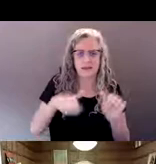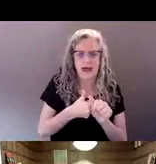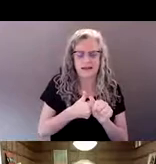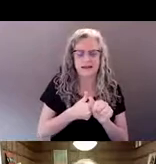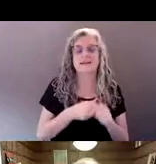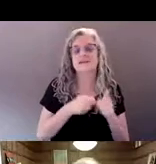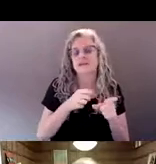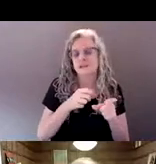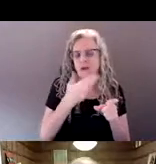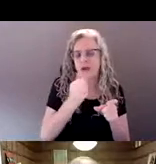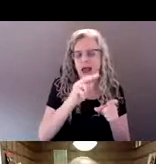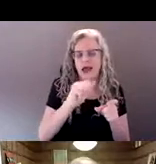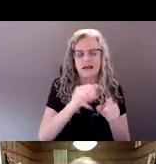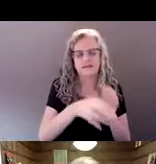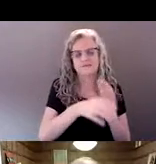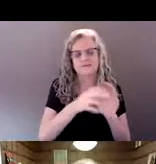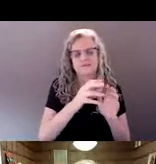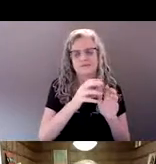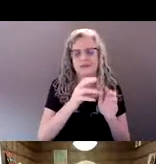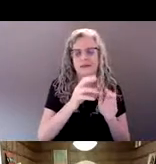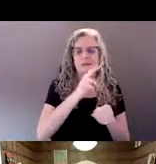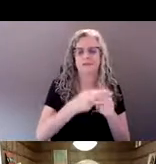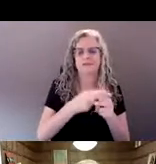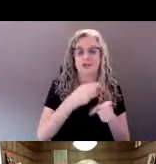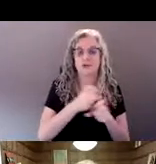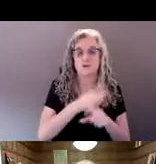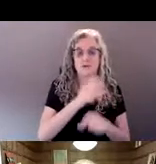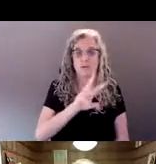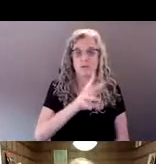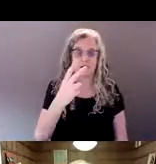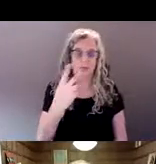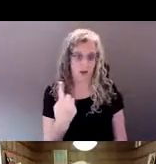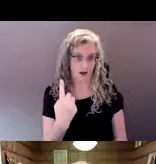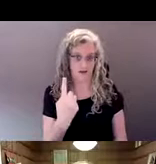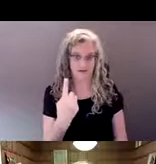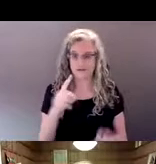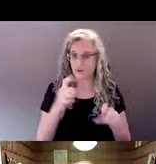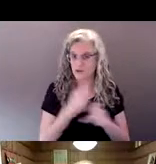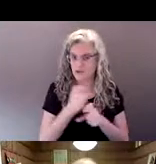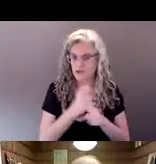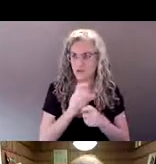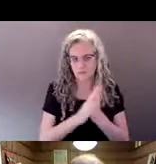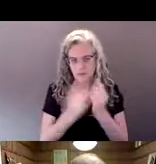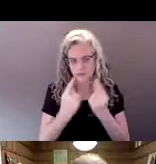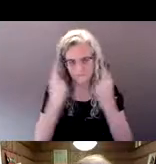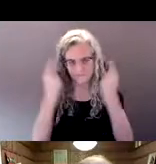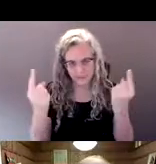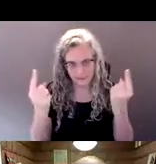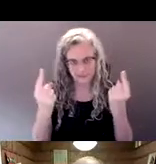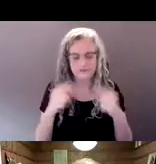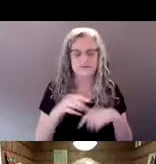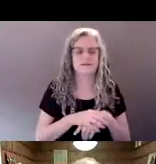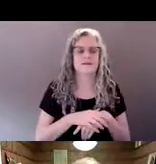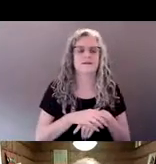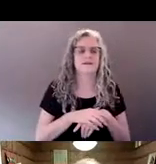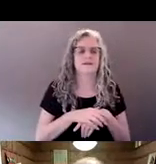War I to describe the limitations of the approach, the anti-Semitism approach. And the joke has become almost as famous as the book, The